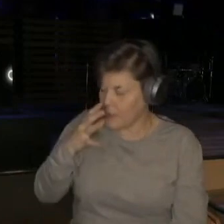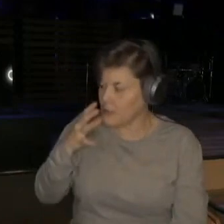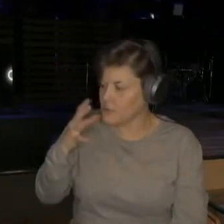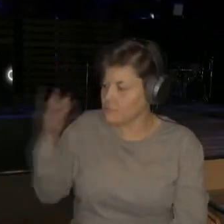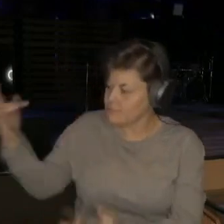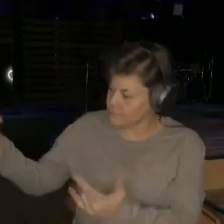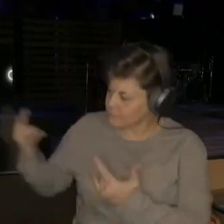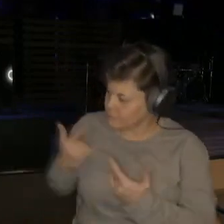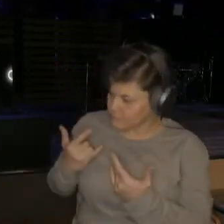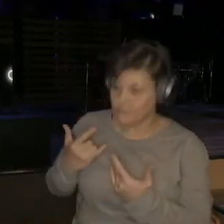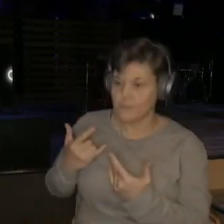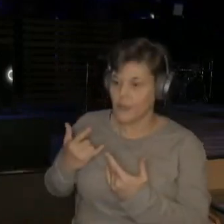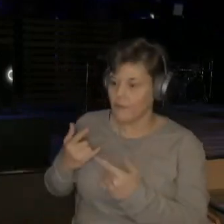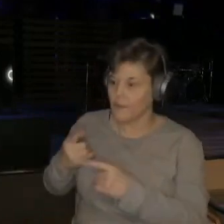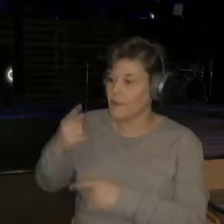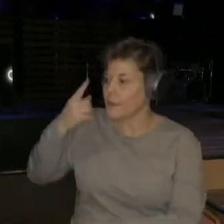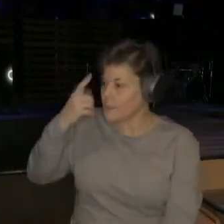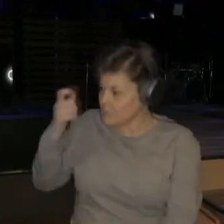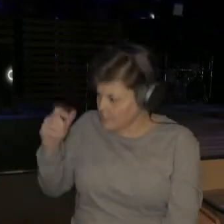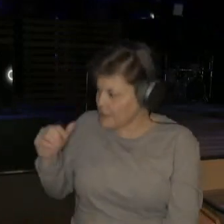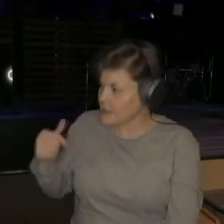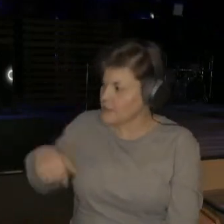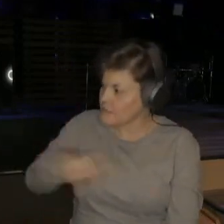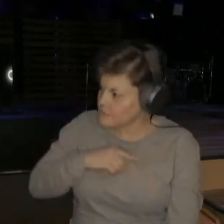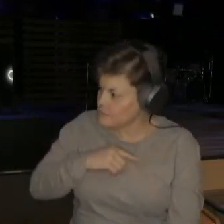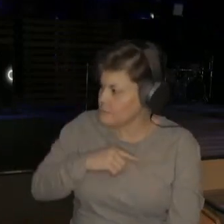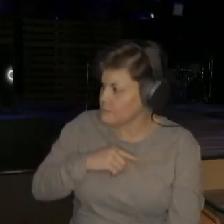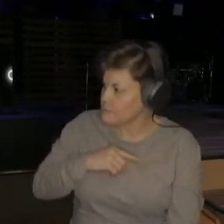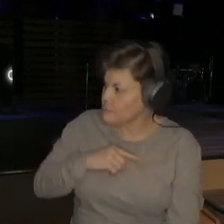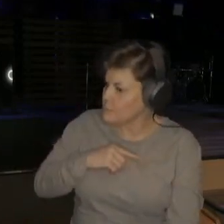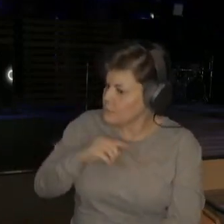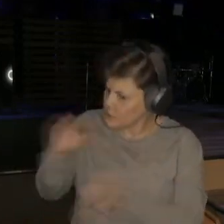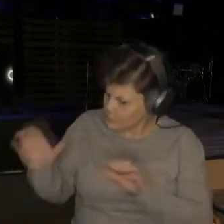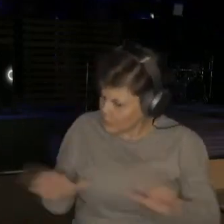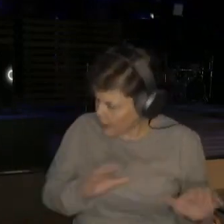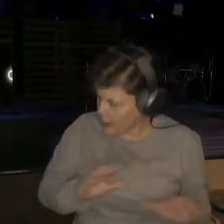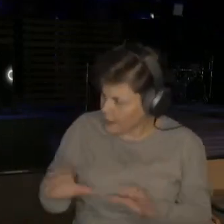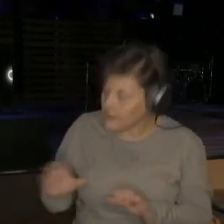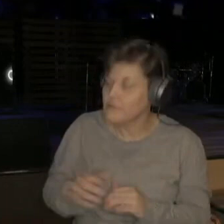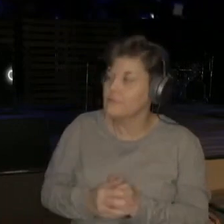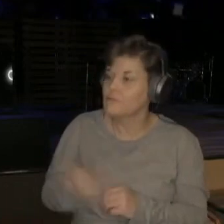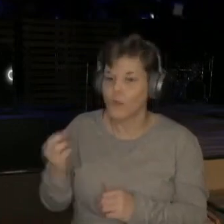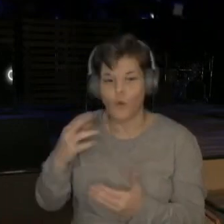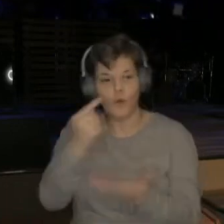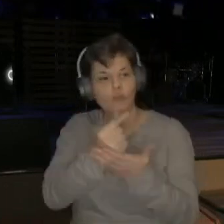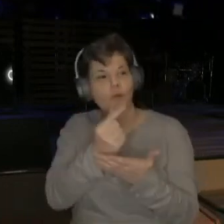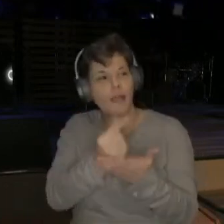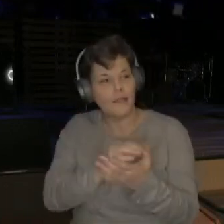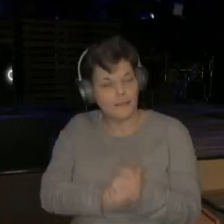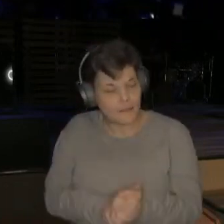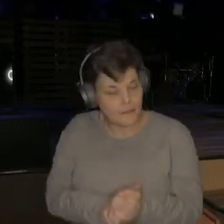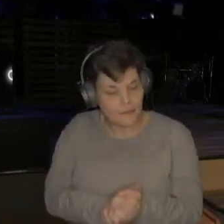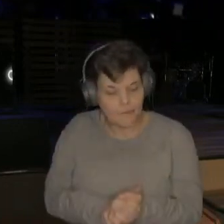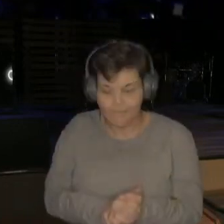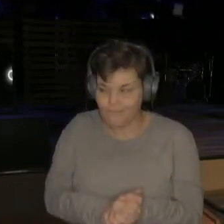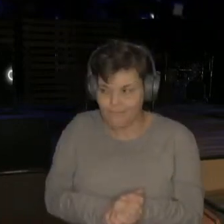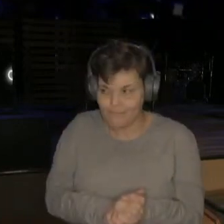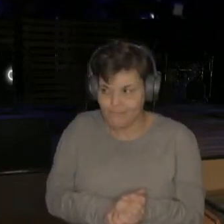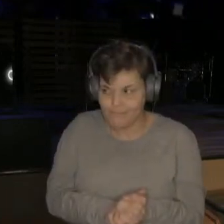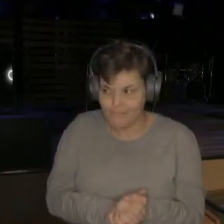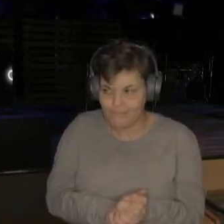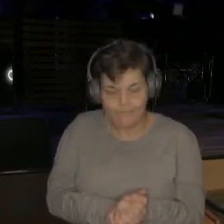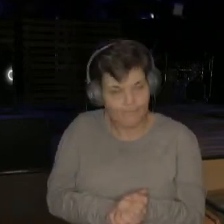given based on our academic performance. We might have even learned that affection is